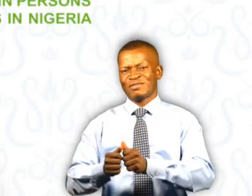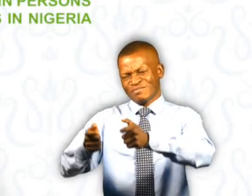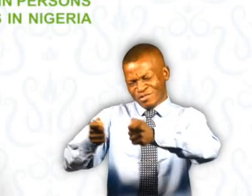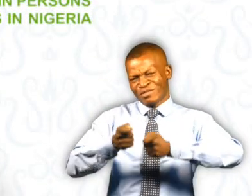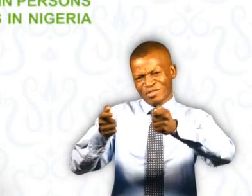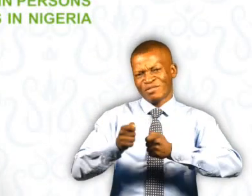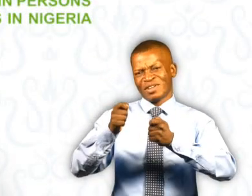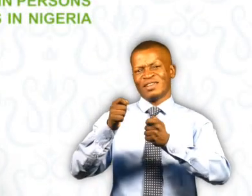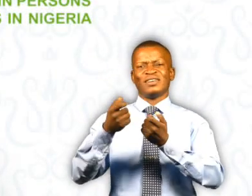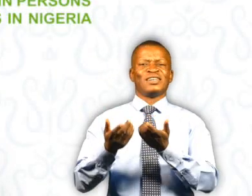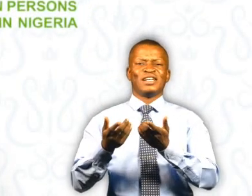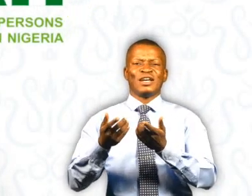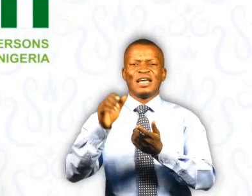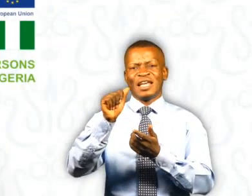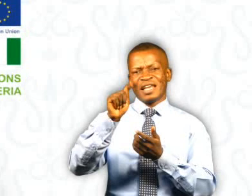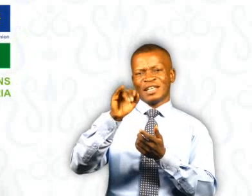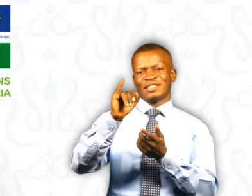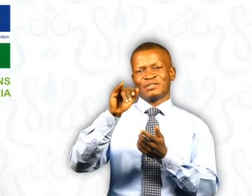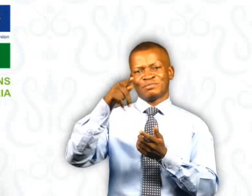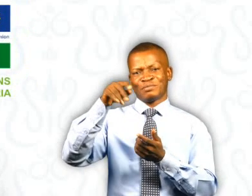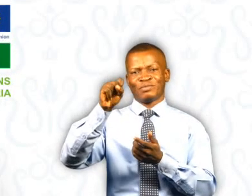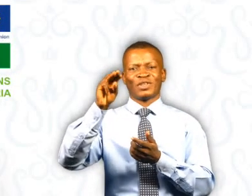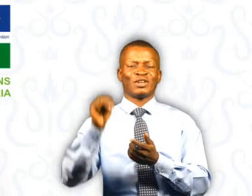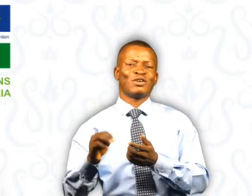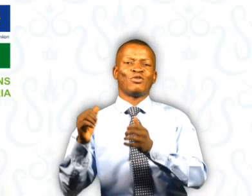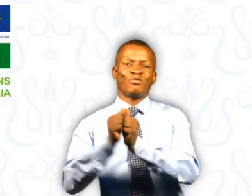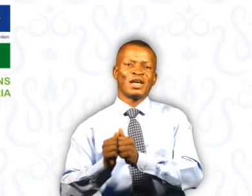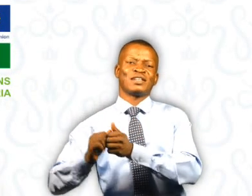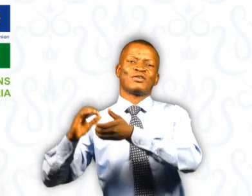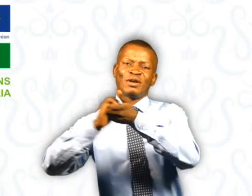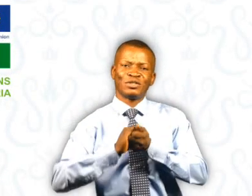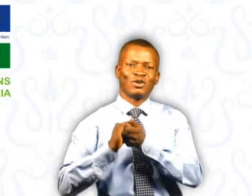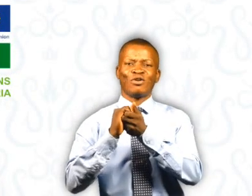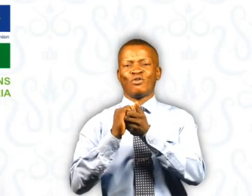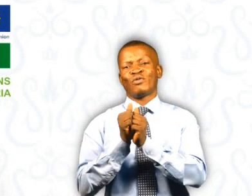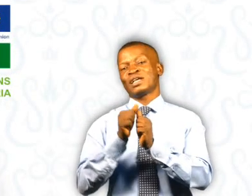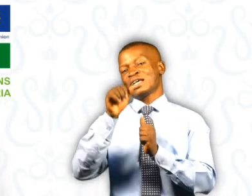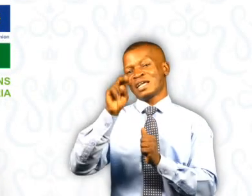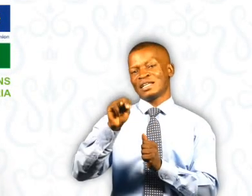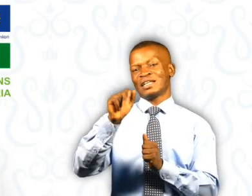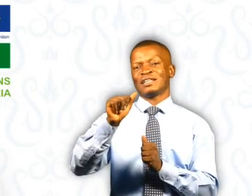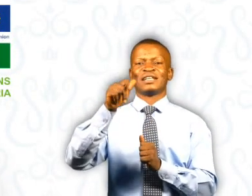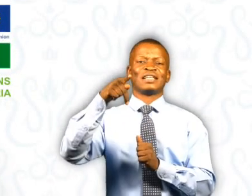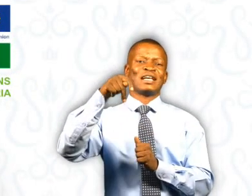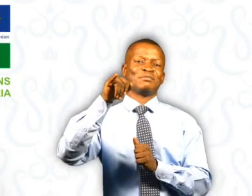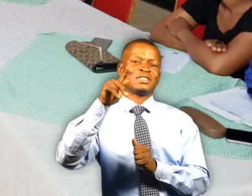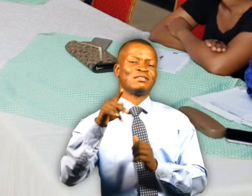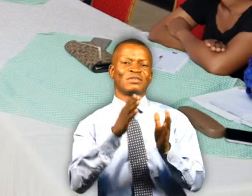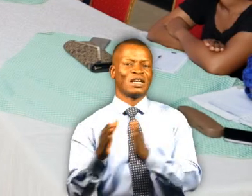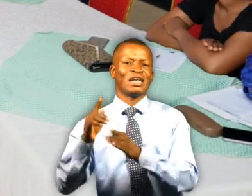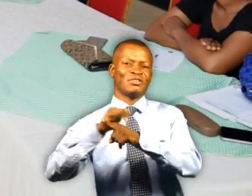of migrants, ATIPSM, in collaboration with the National Agency for Prohibition of Trafficking in Persons,